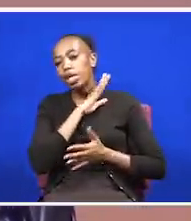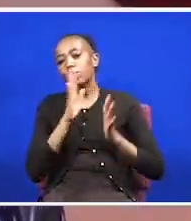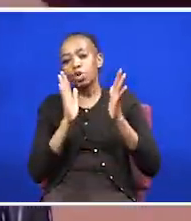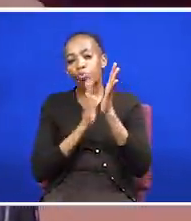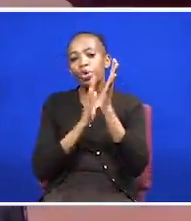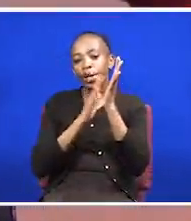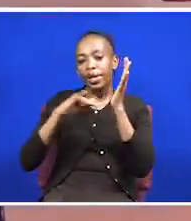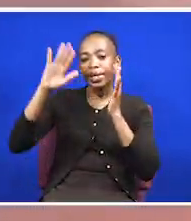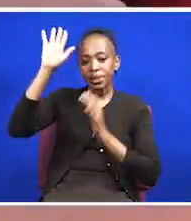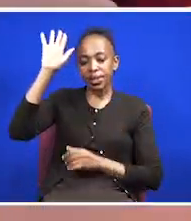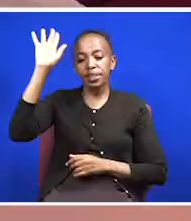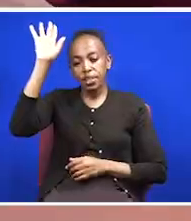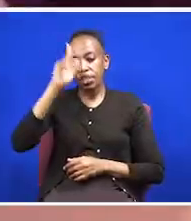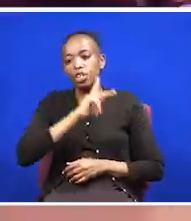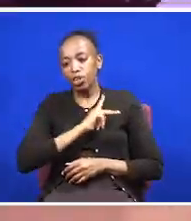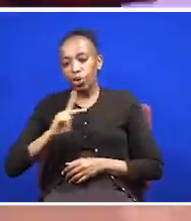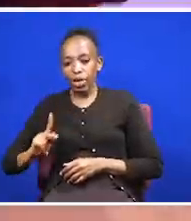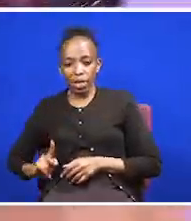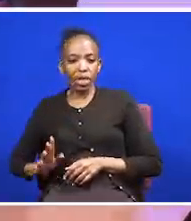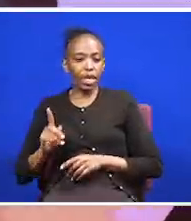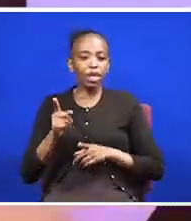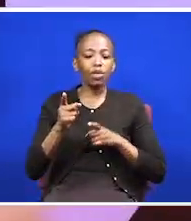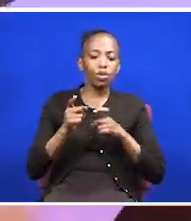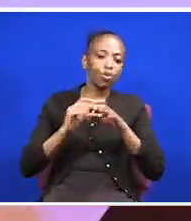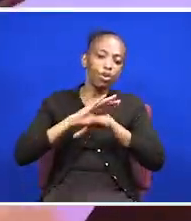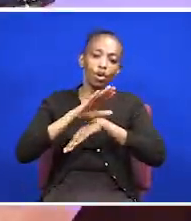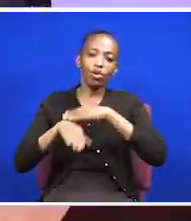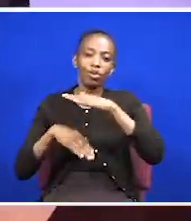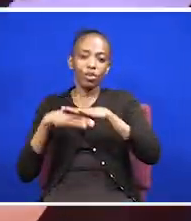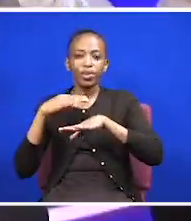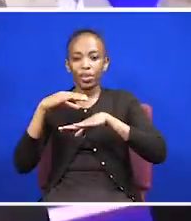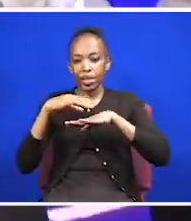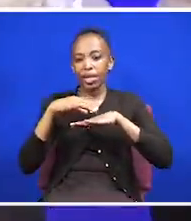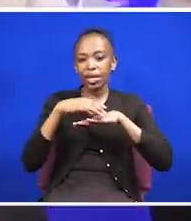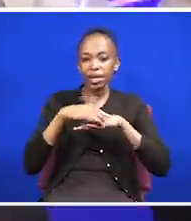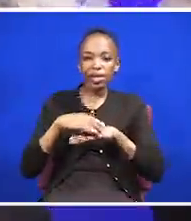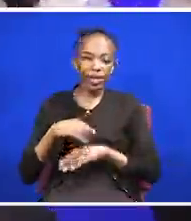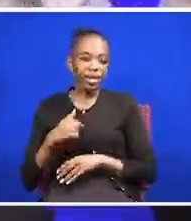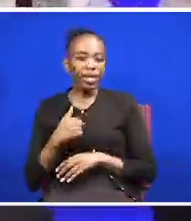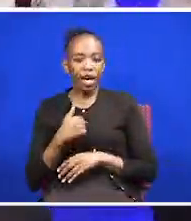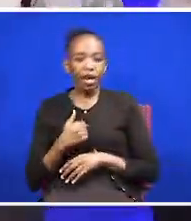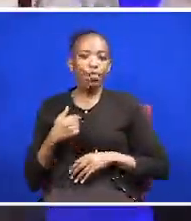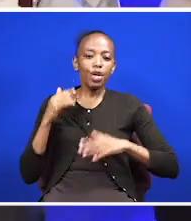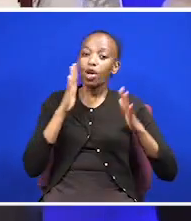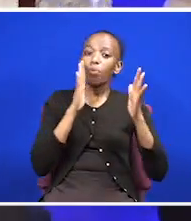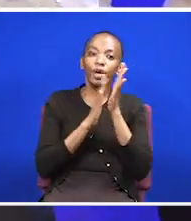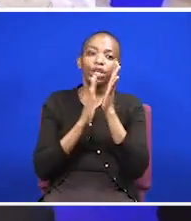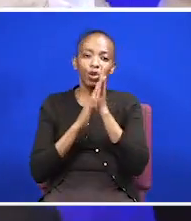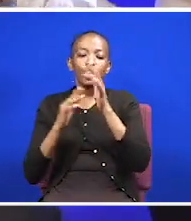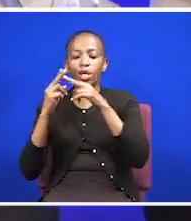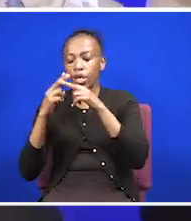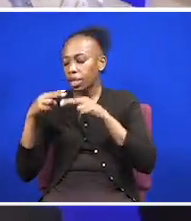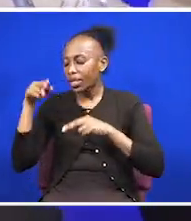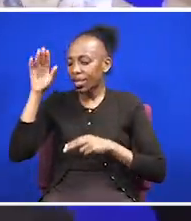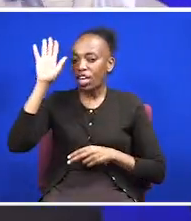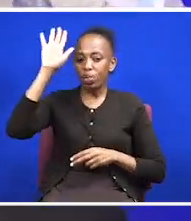will shout your praise. You are King. You are King and you rule over all the earth. I will praise your name. I will